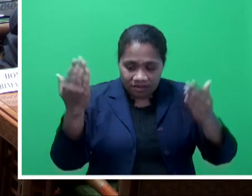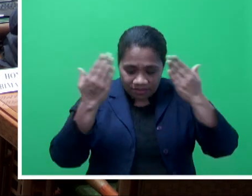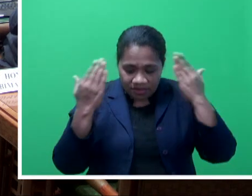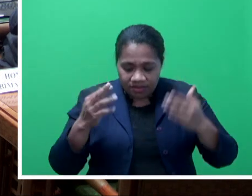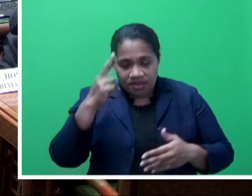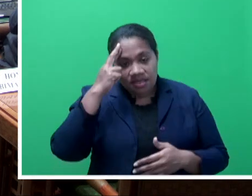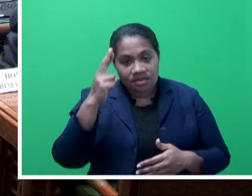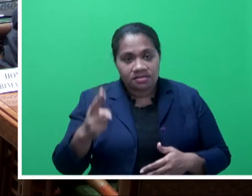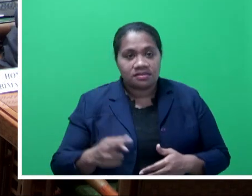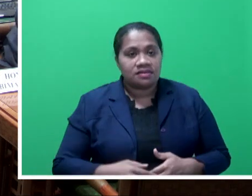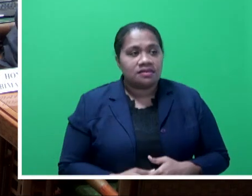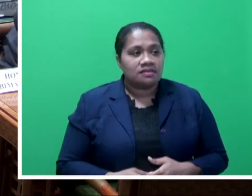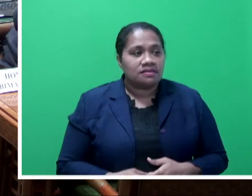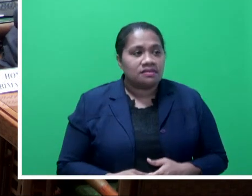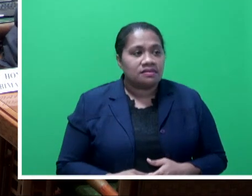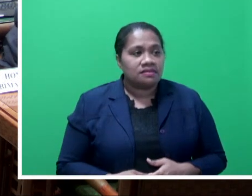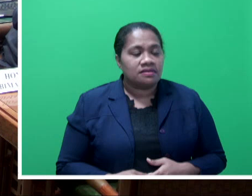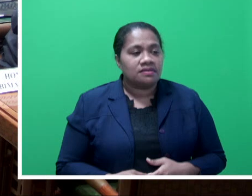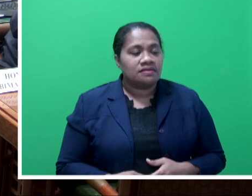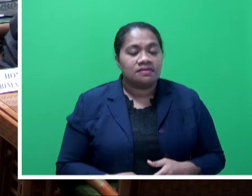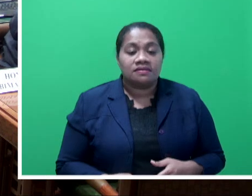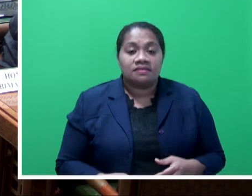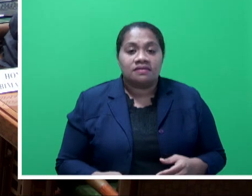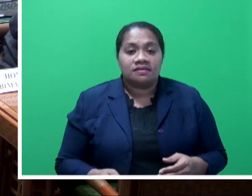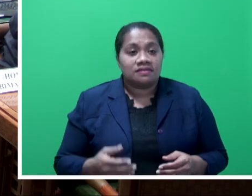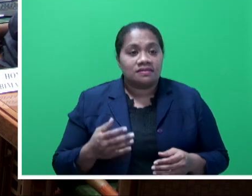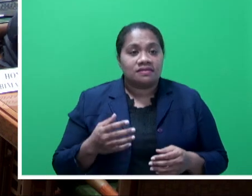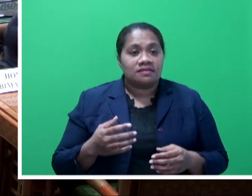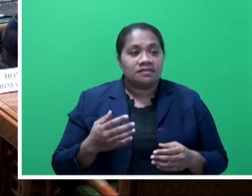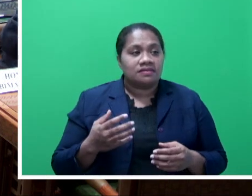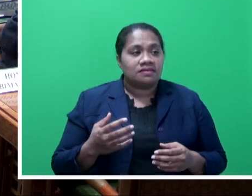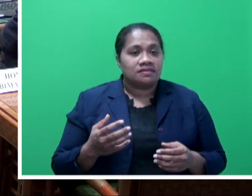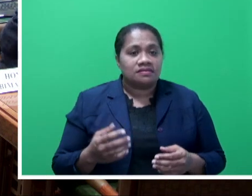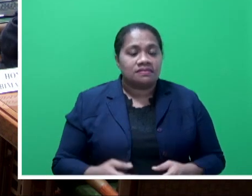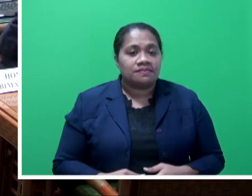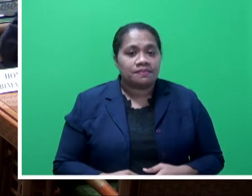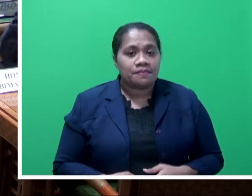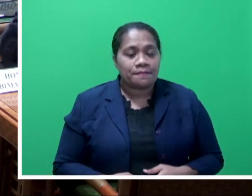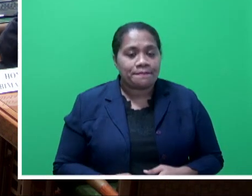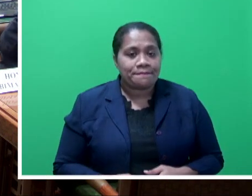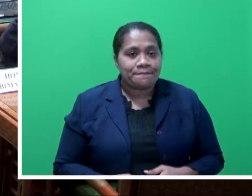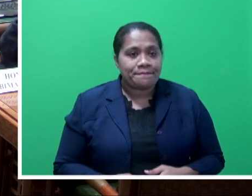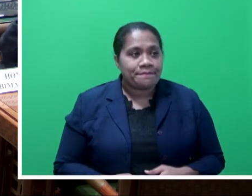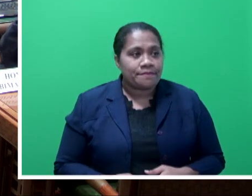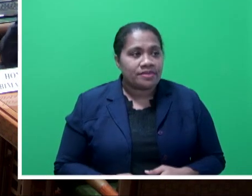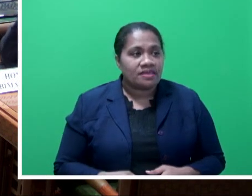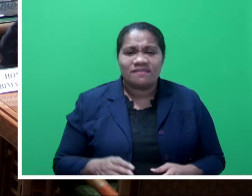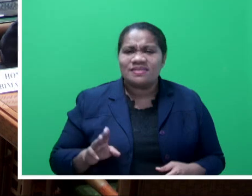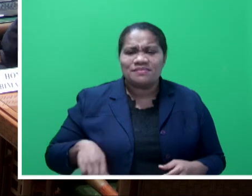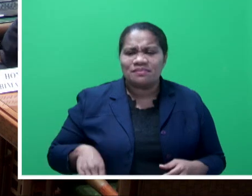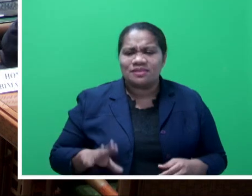be allowed some time to respond to a number of the specific issues that have been raised by members, in particular from the other